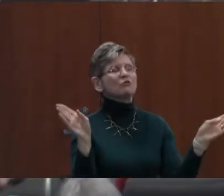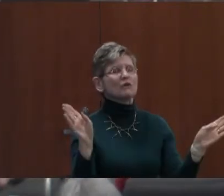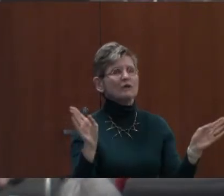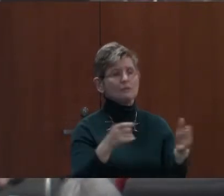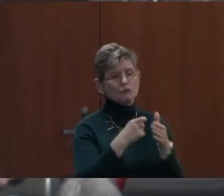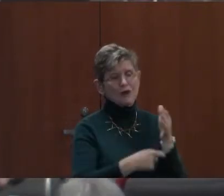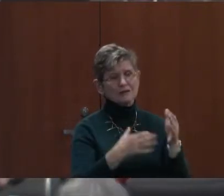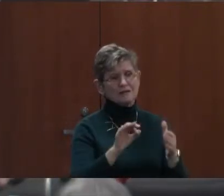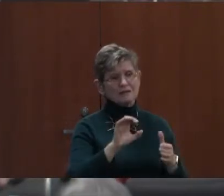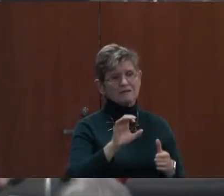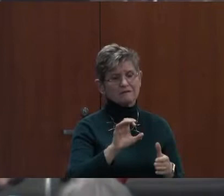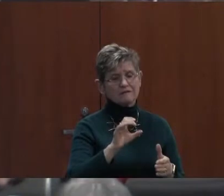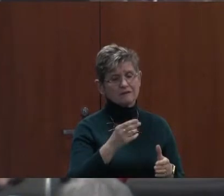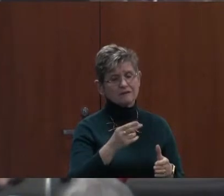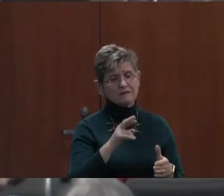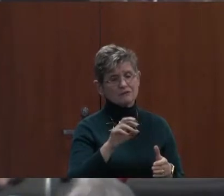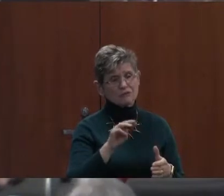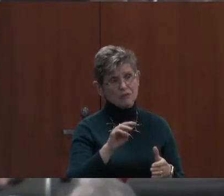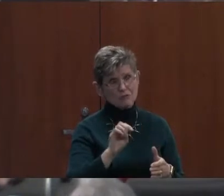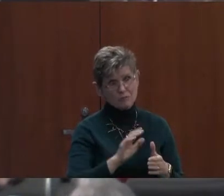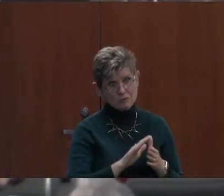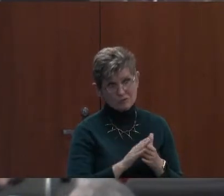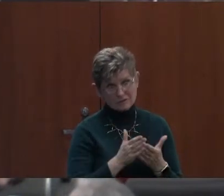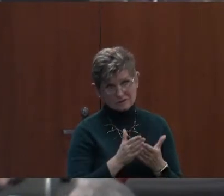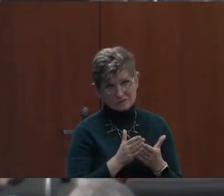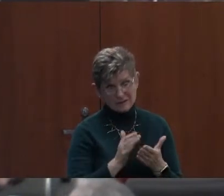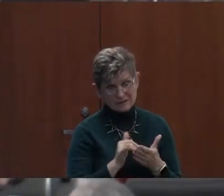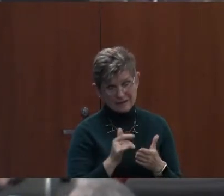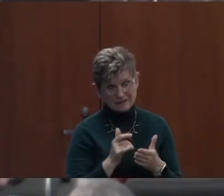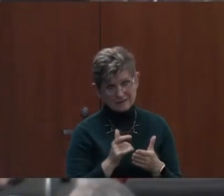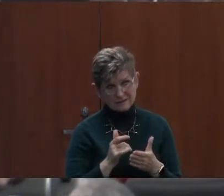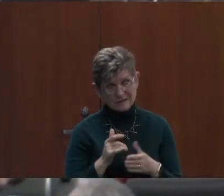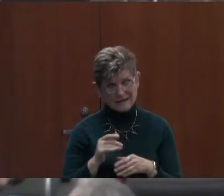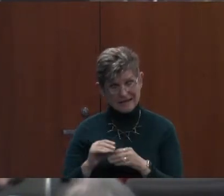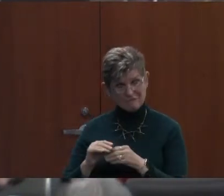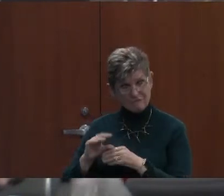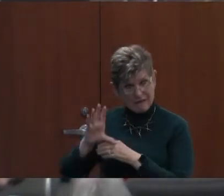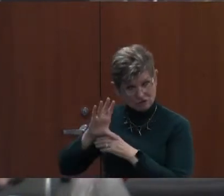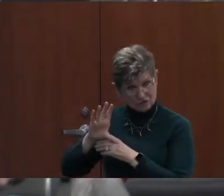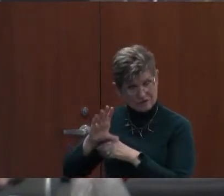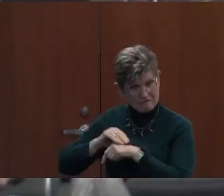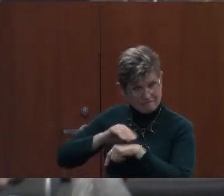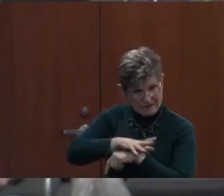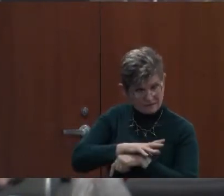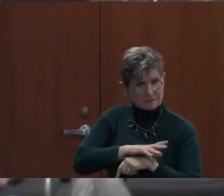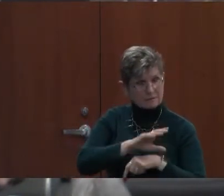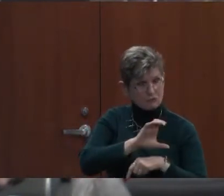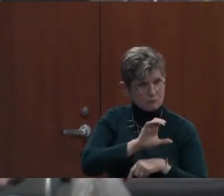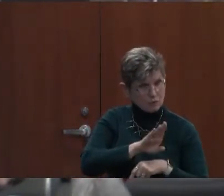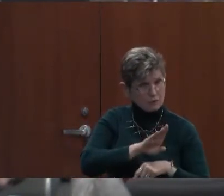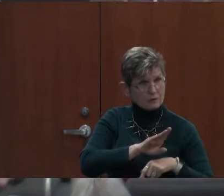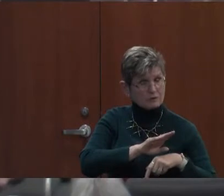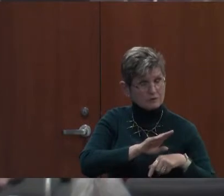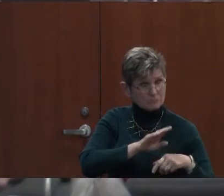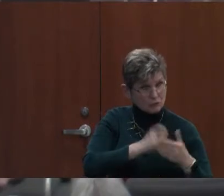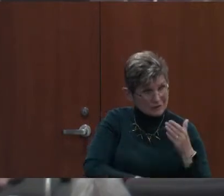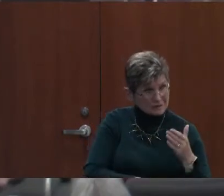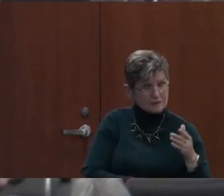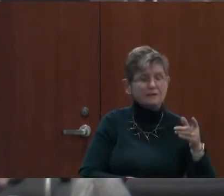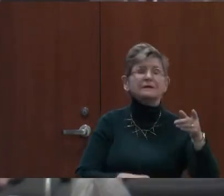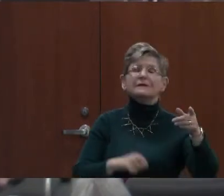of the Chromebooks, is inflation affecting the price of the Chromebooks, for example? We've definitely seen some increases over the last